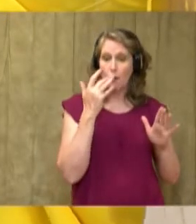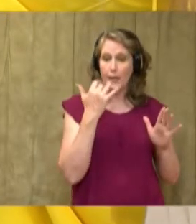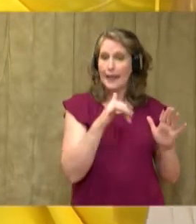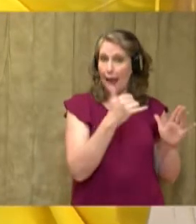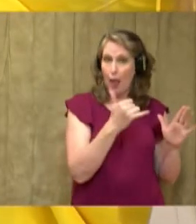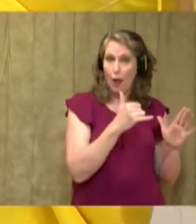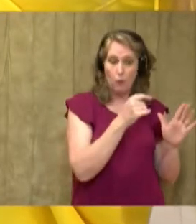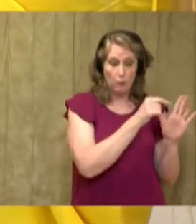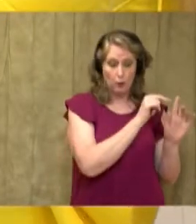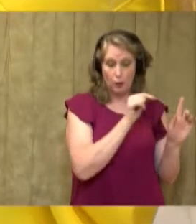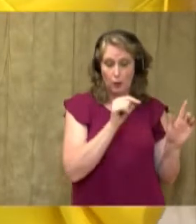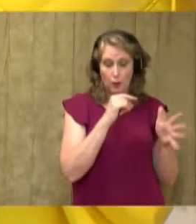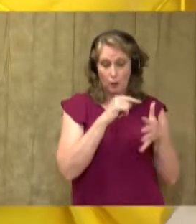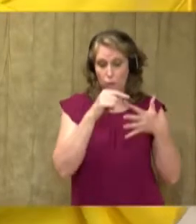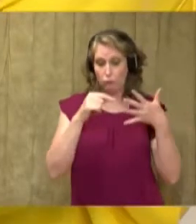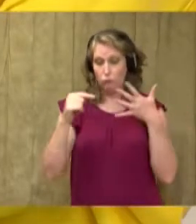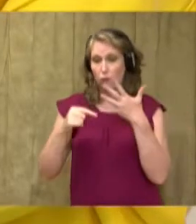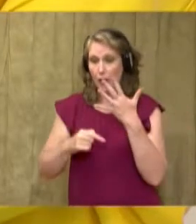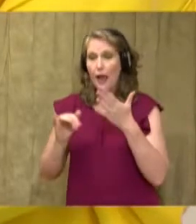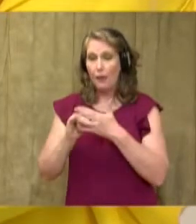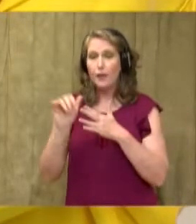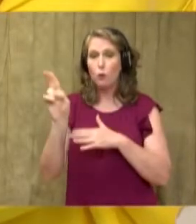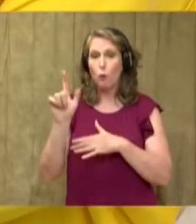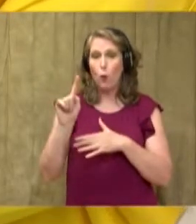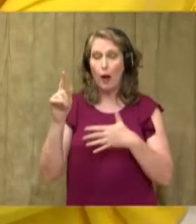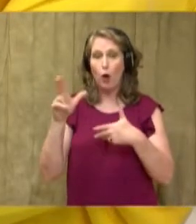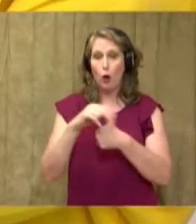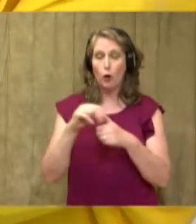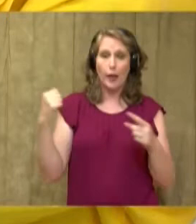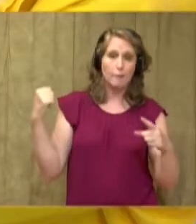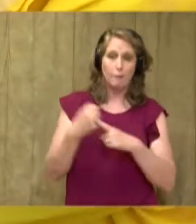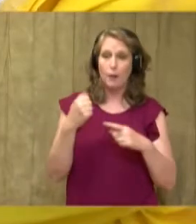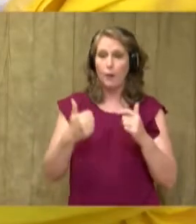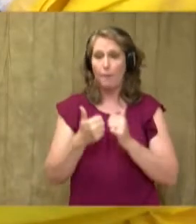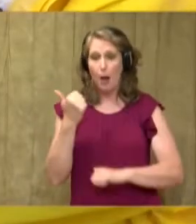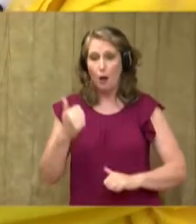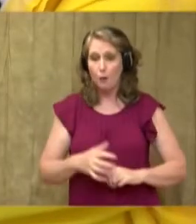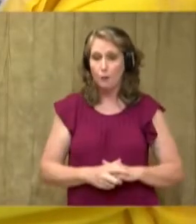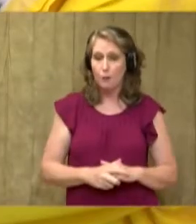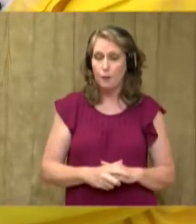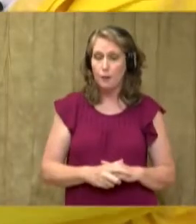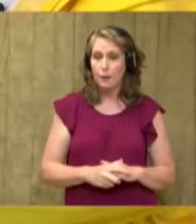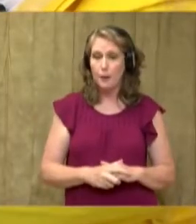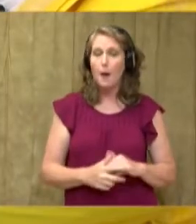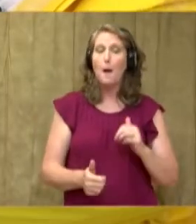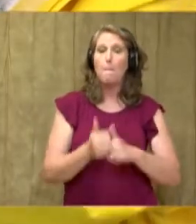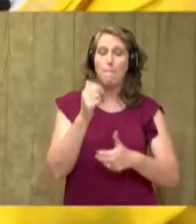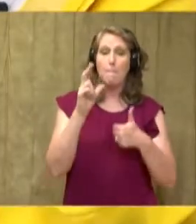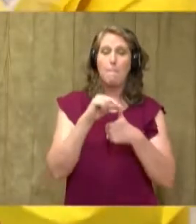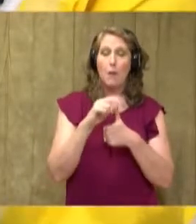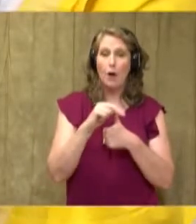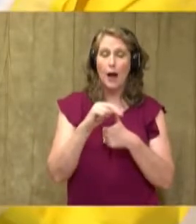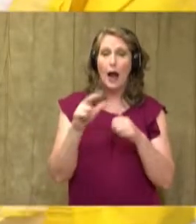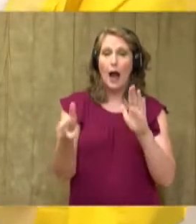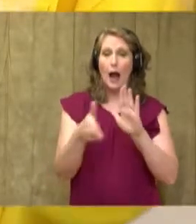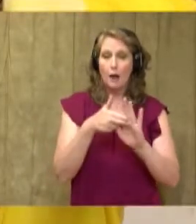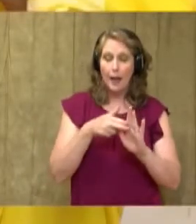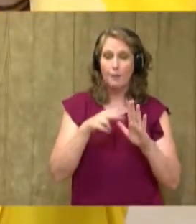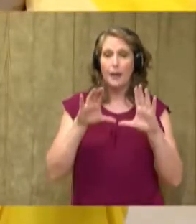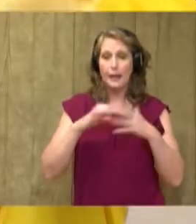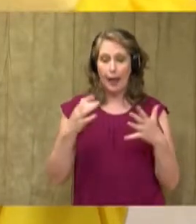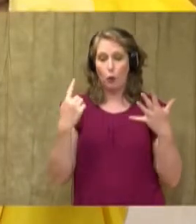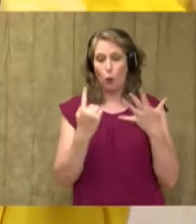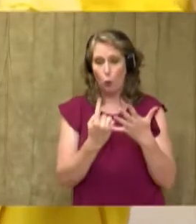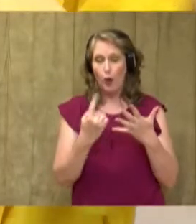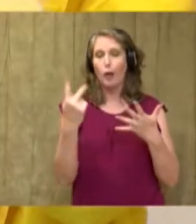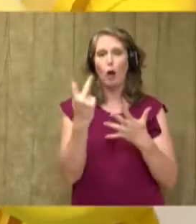in yellow? Because that's where hurricanes tend to hit the most. Most hurricanes are category 1 or 2, so we don't got to